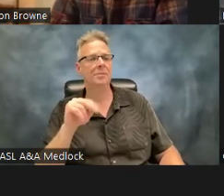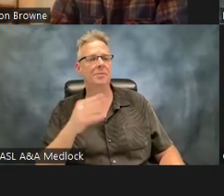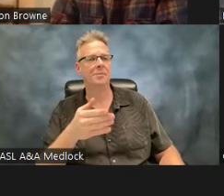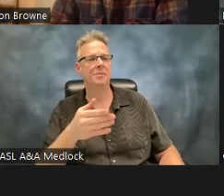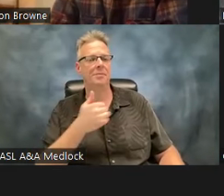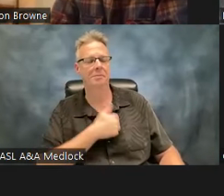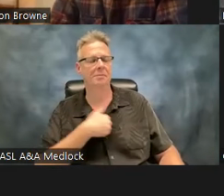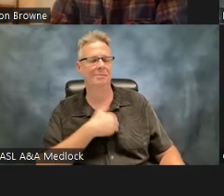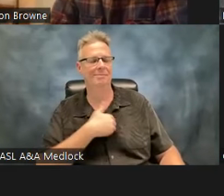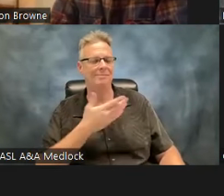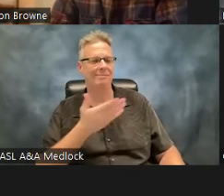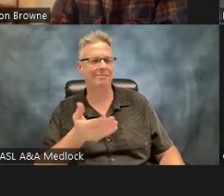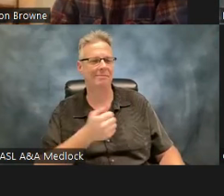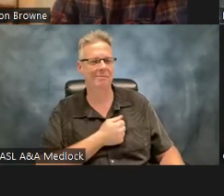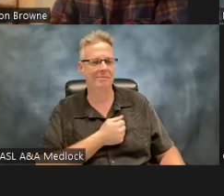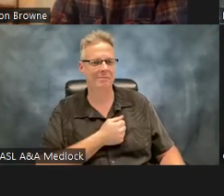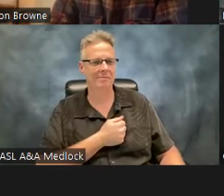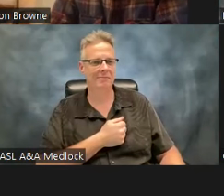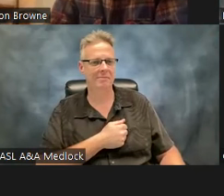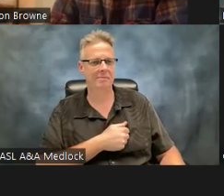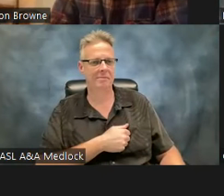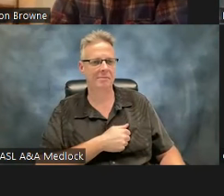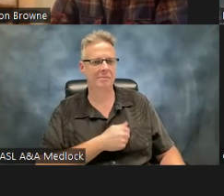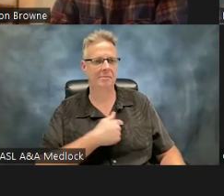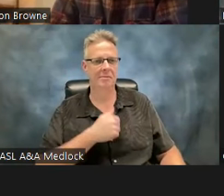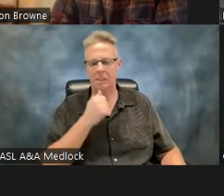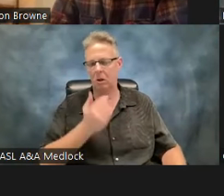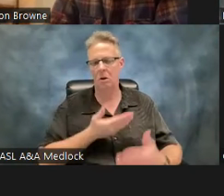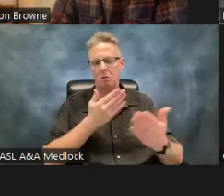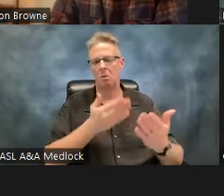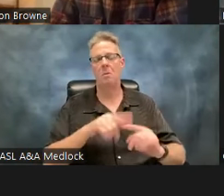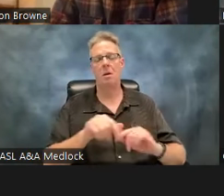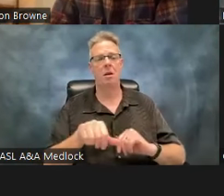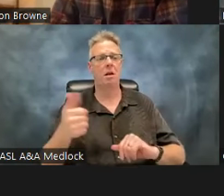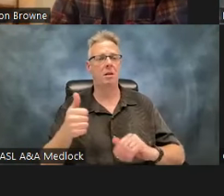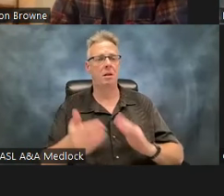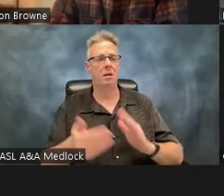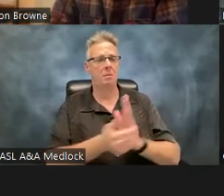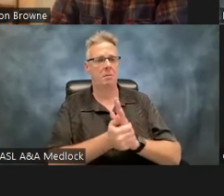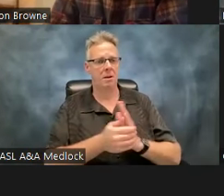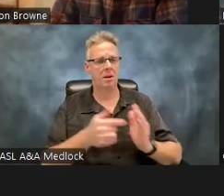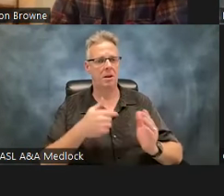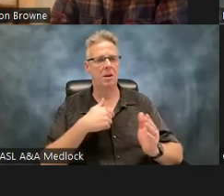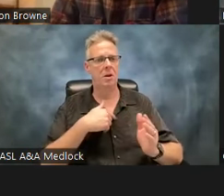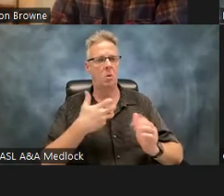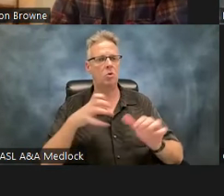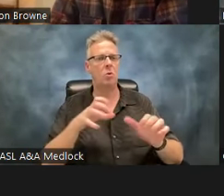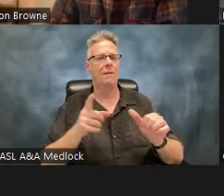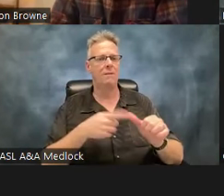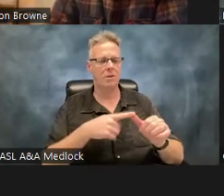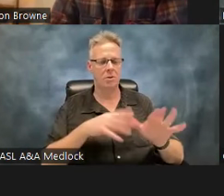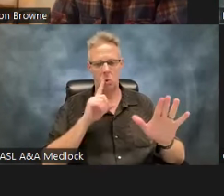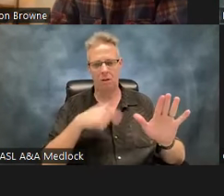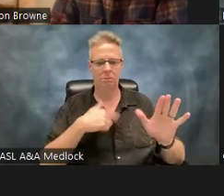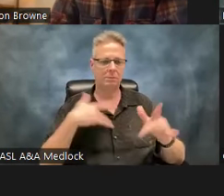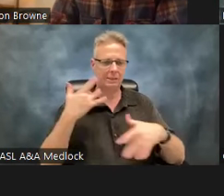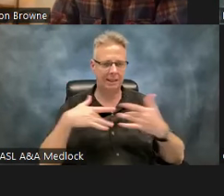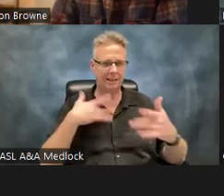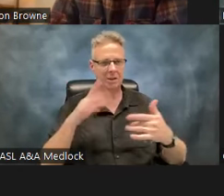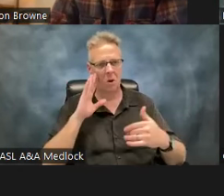sorry. I didn't propose the other thing as a amendment to this, so I wanted to do that first, and I'm very excited. I hope